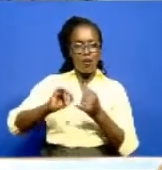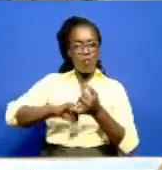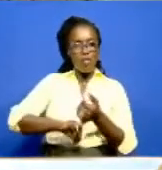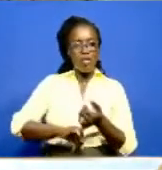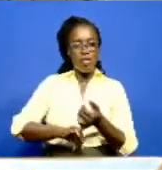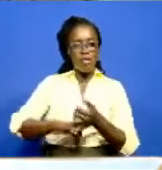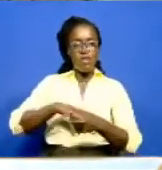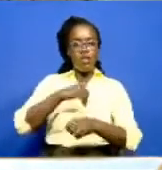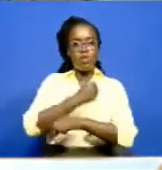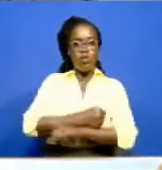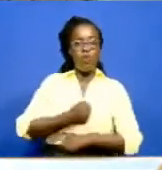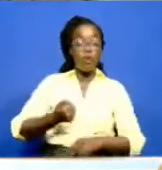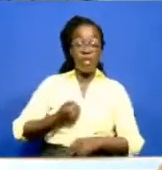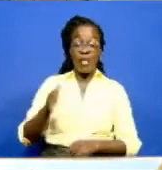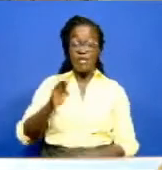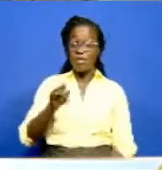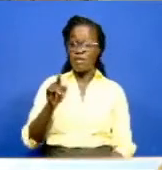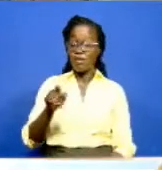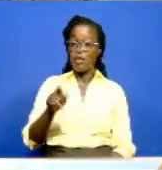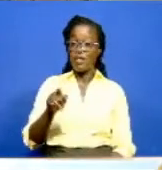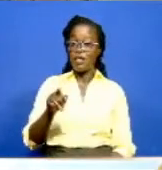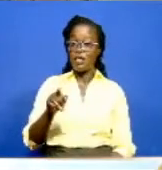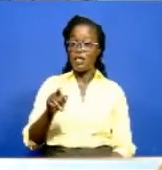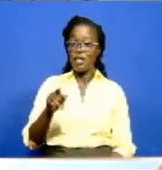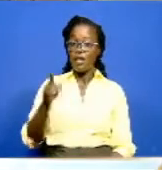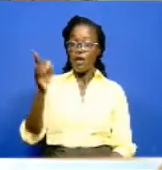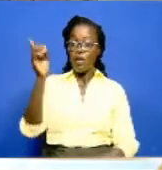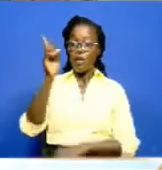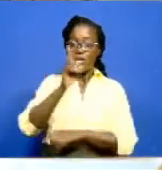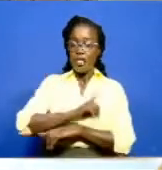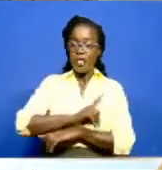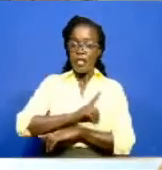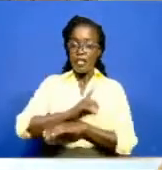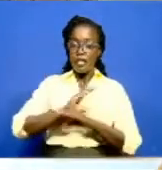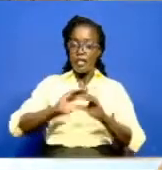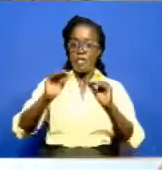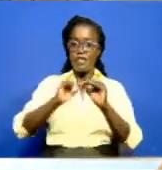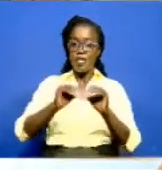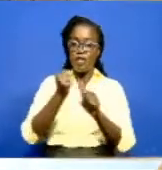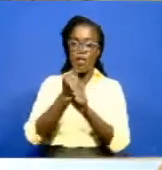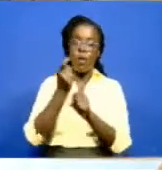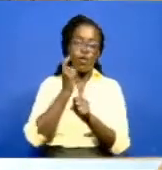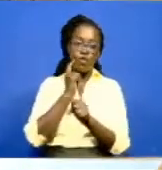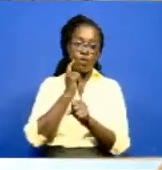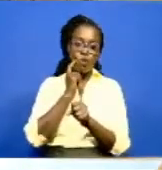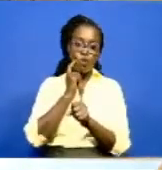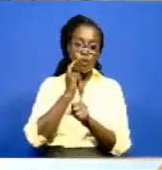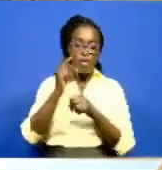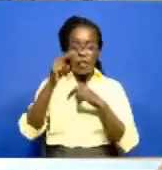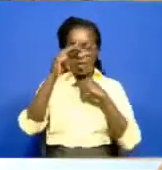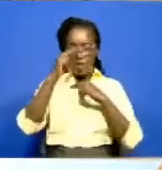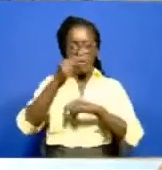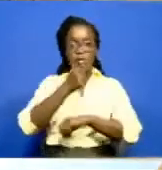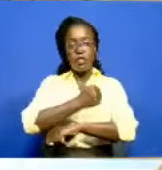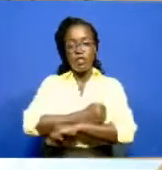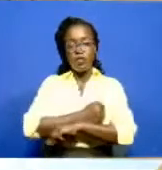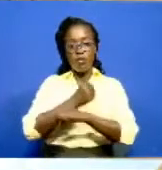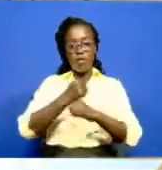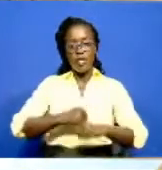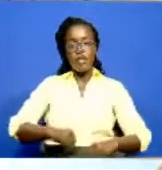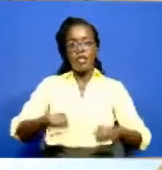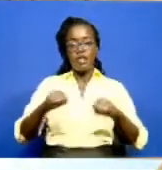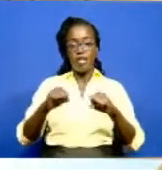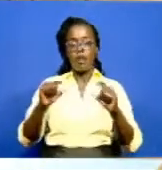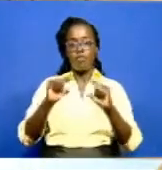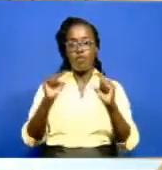in the region. Speaking at a one-day sensitization workshop at Madogo Secondary School, the group's chairperson, Ahmed Amin,